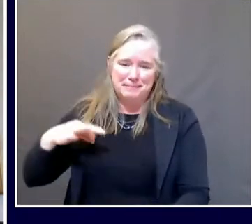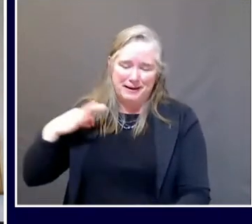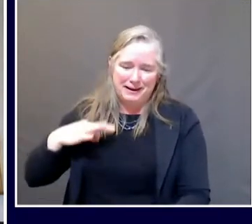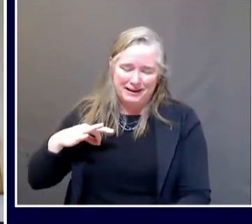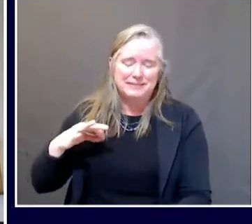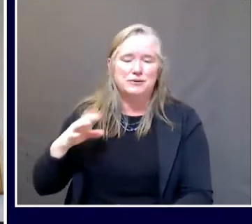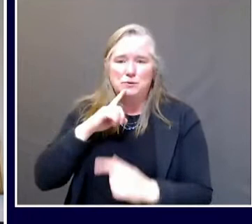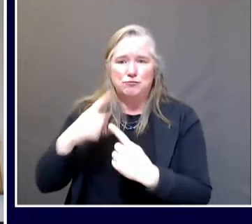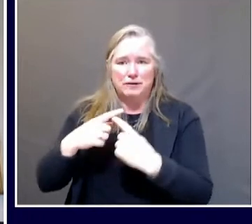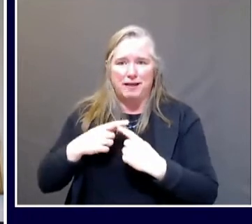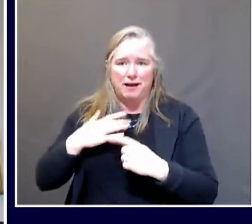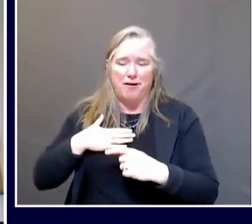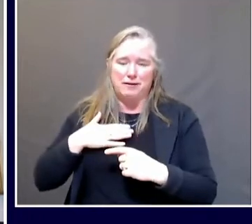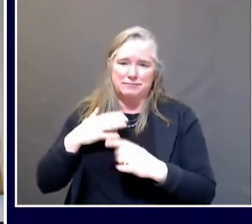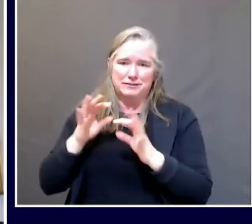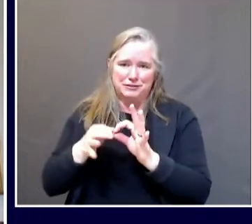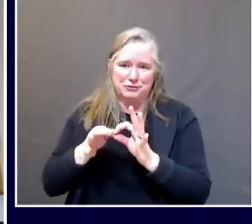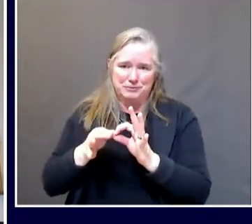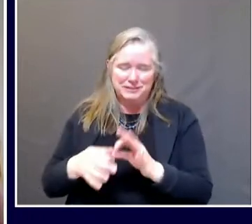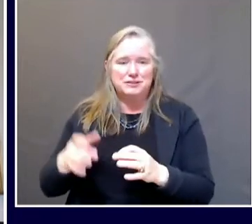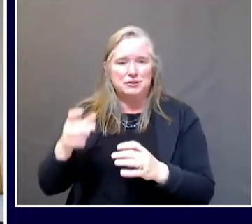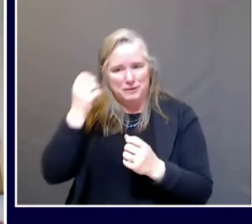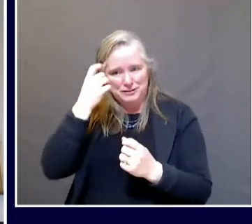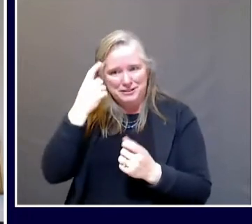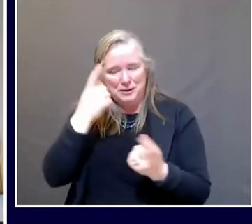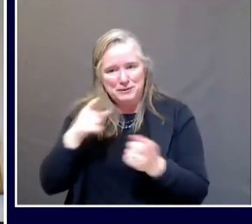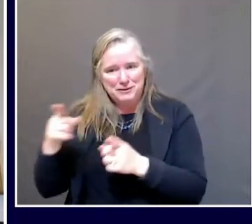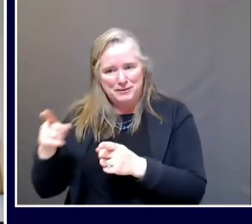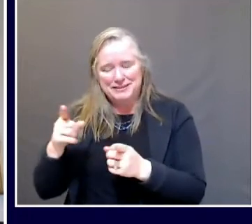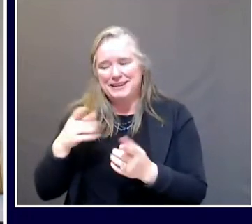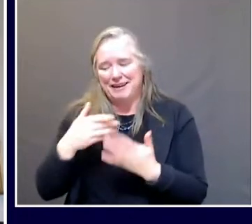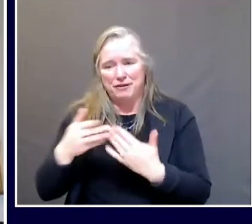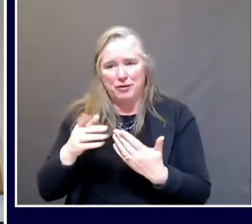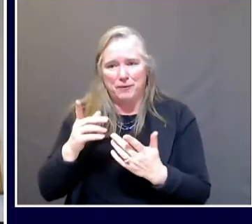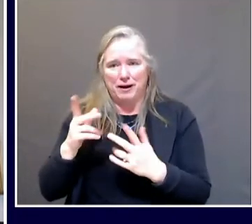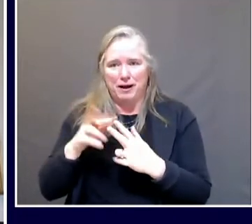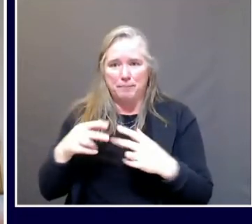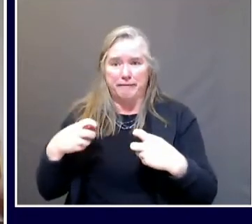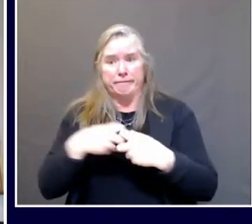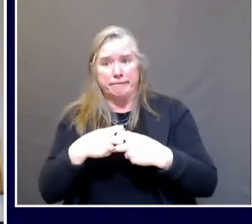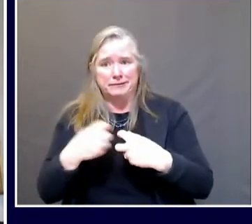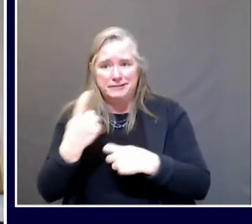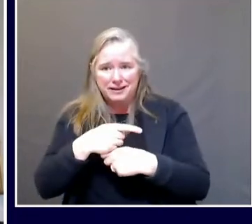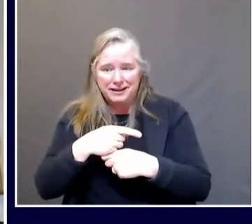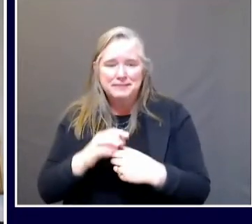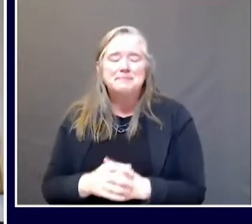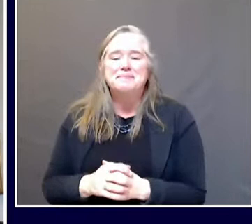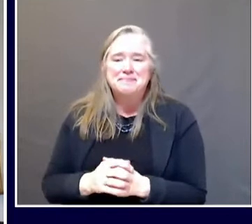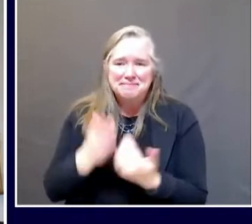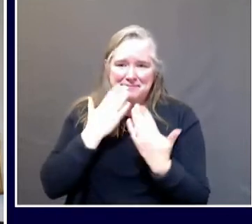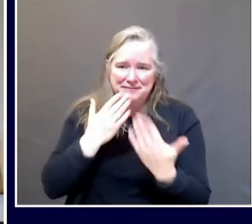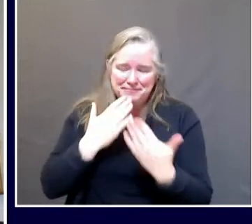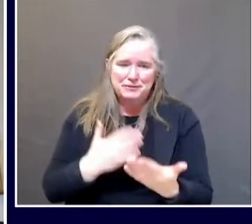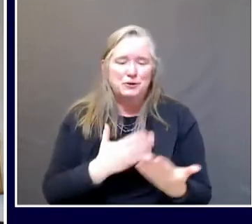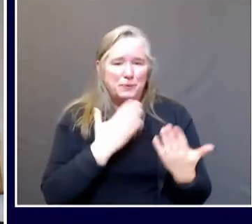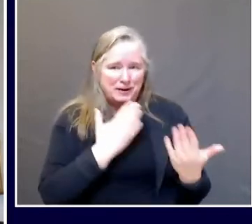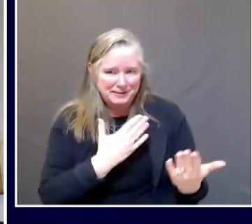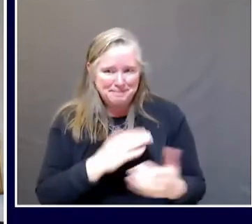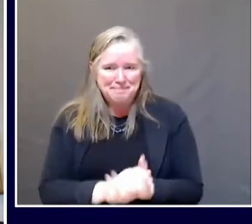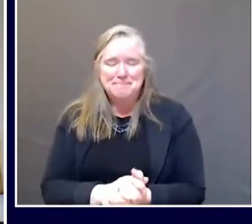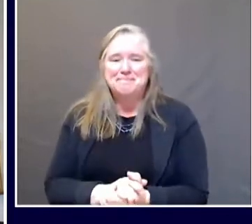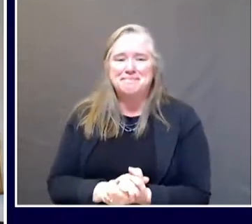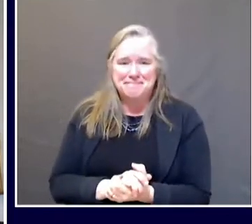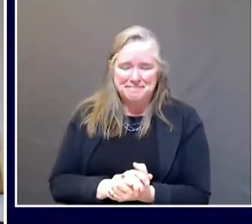your services informed about what's going on, despite the couple of ups and downs today. So thank you, Maura. The